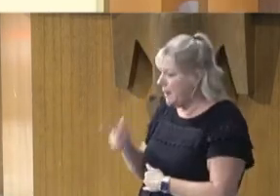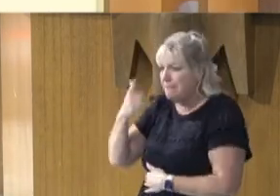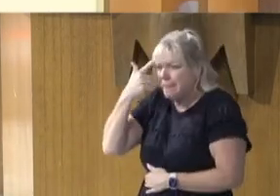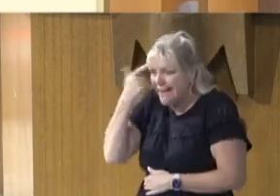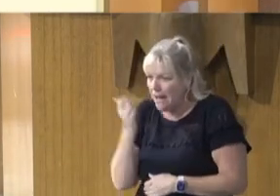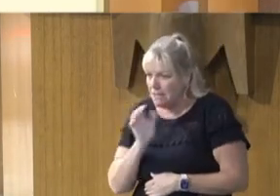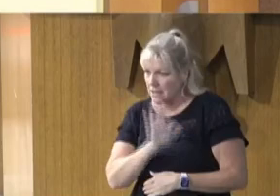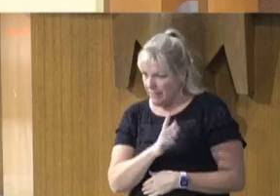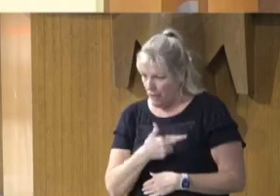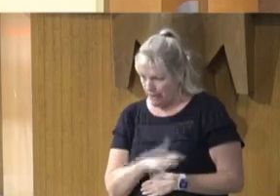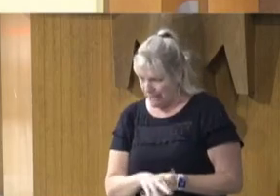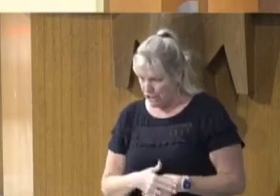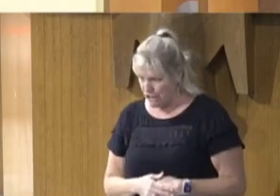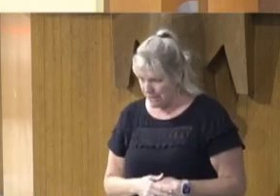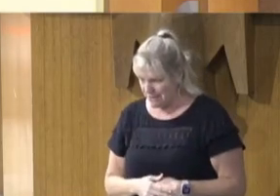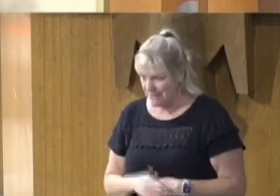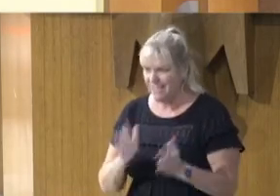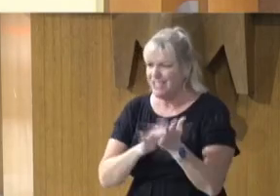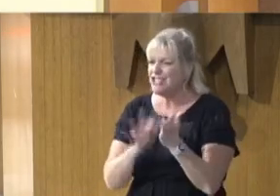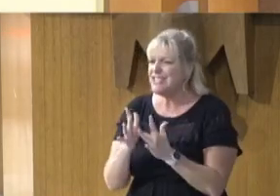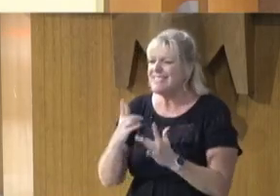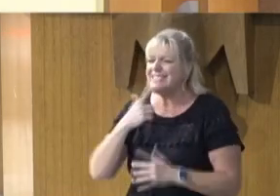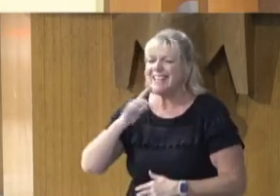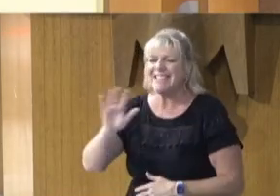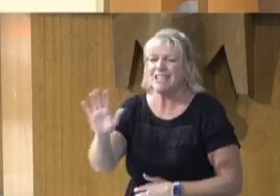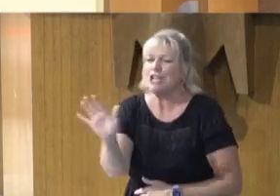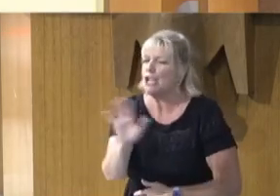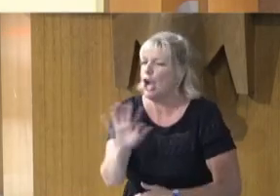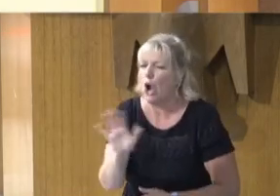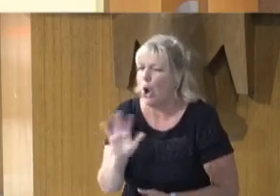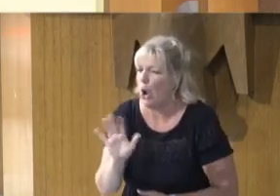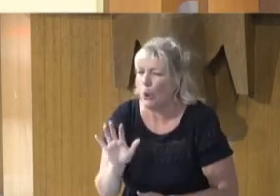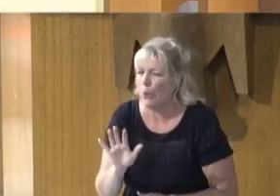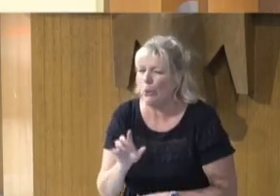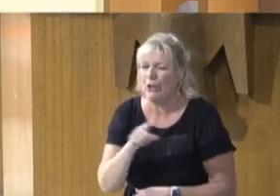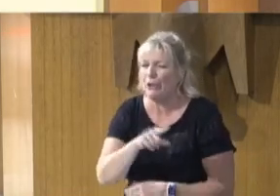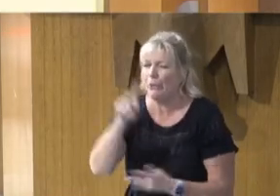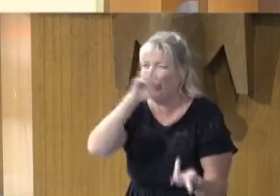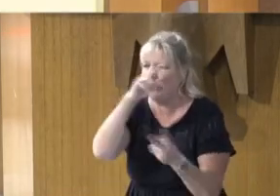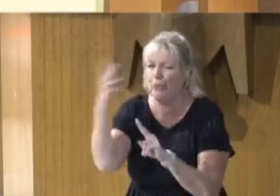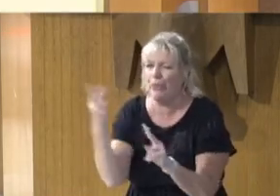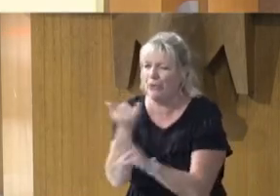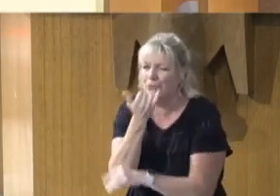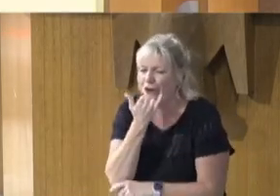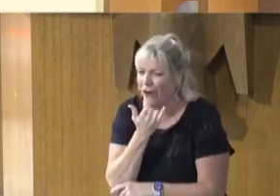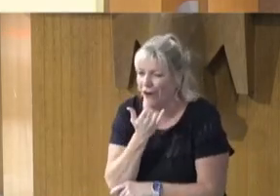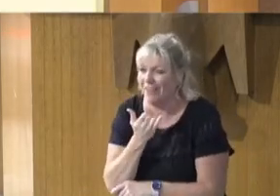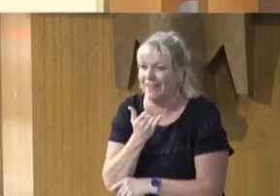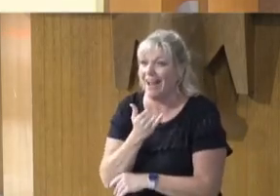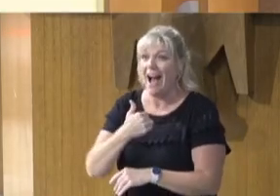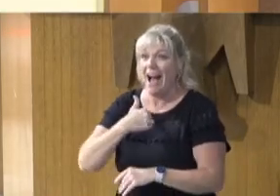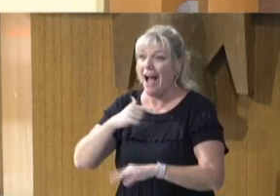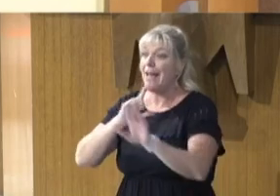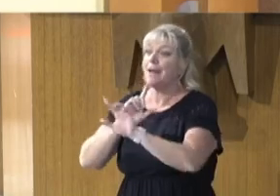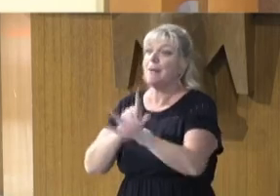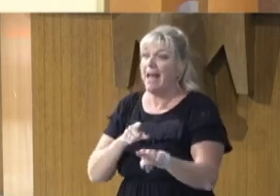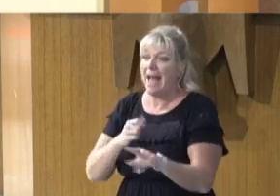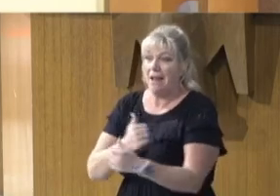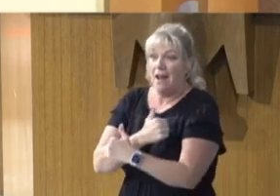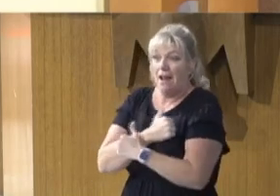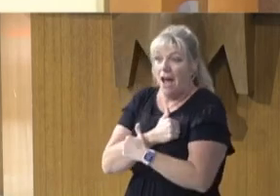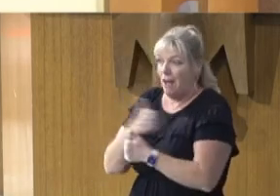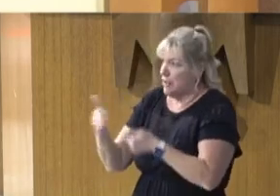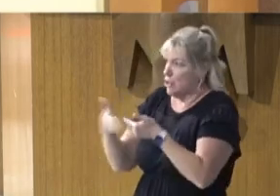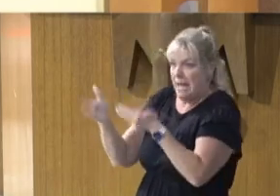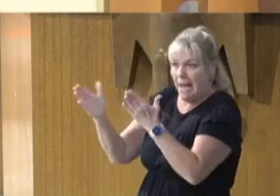And Jesus says, no, no, no. This is backwards. The commandment to love your neighbor as yourself means